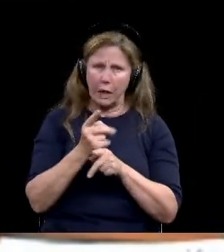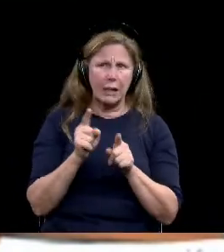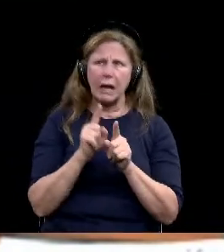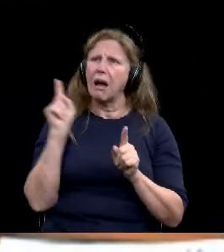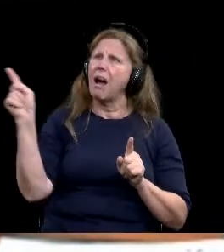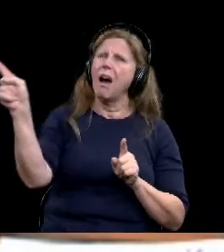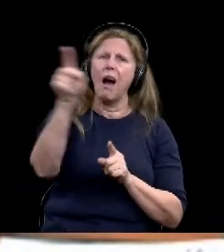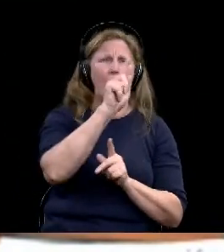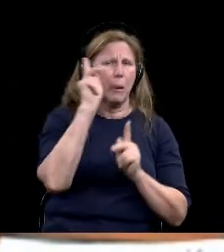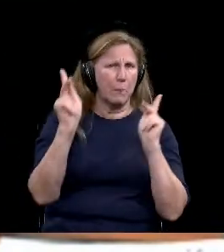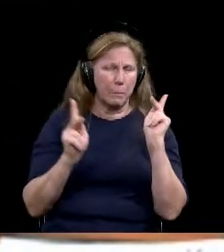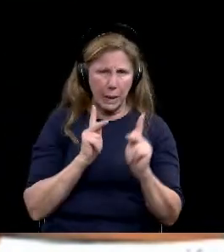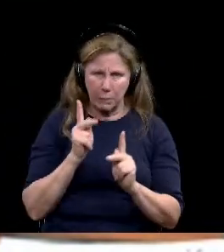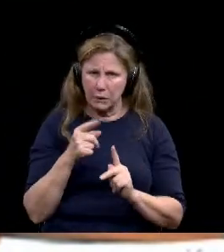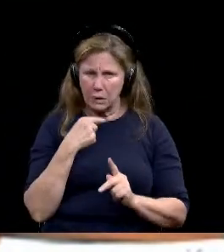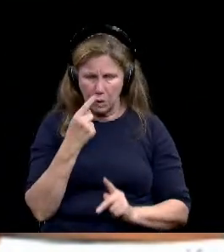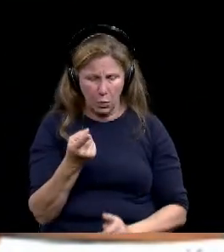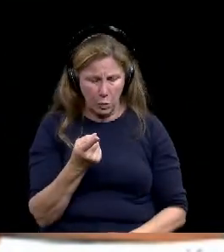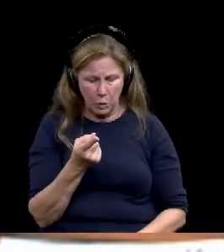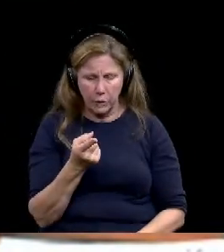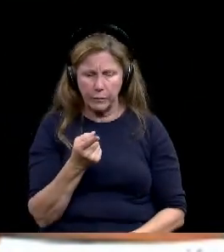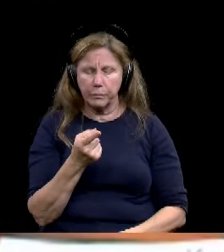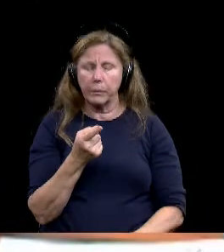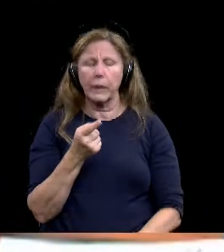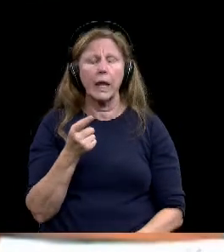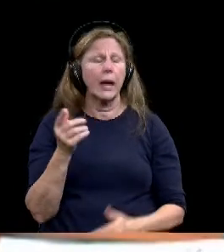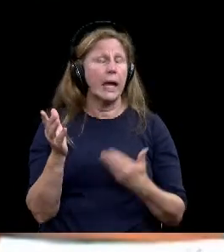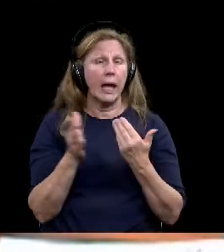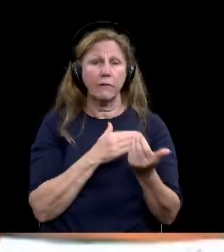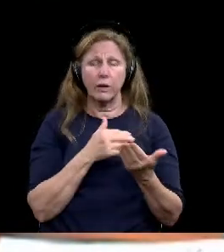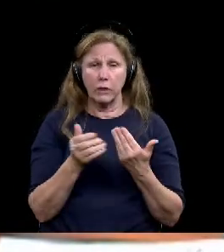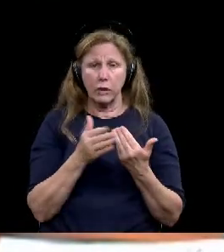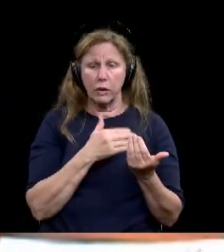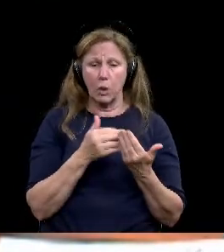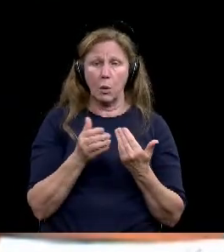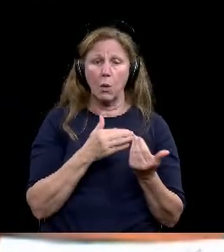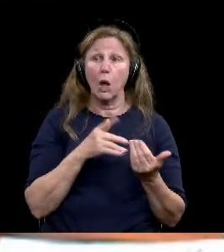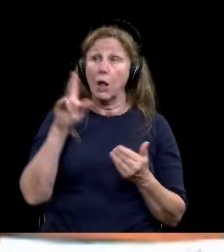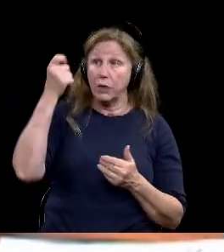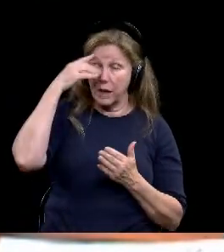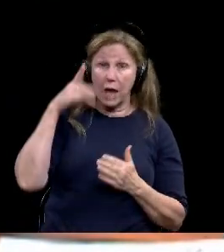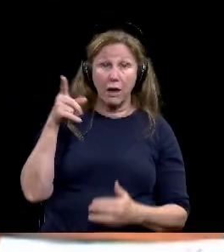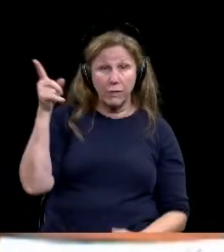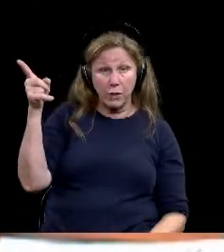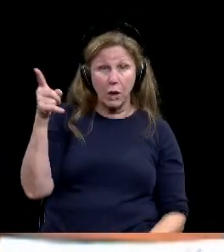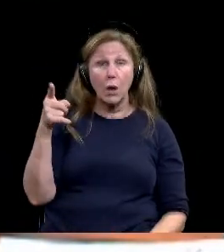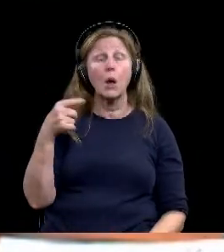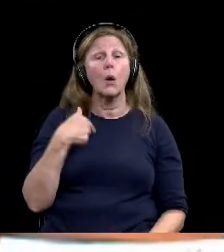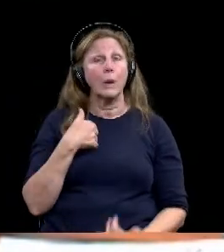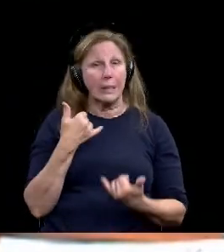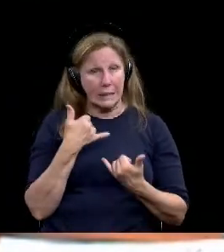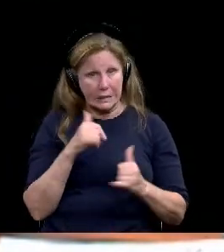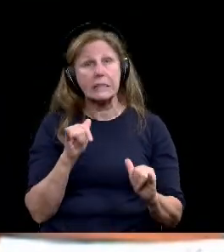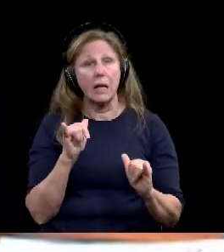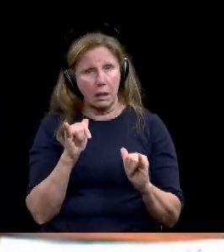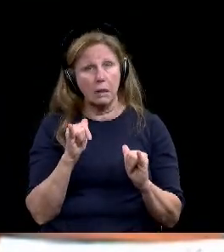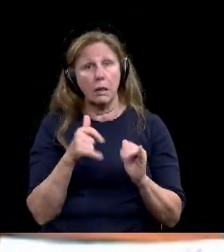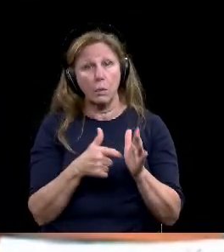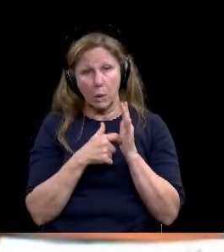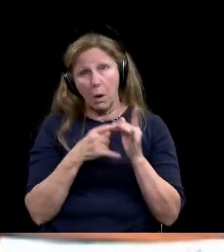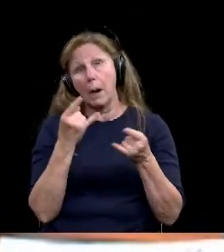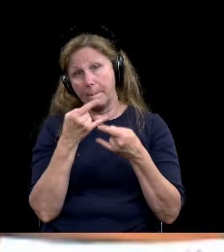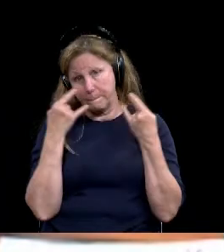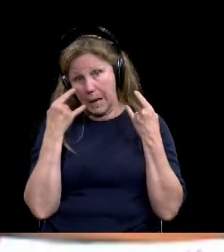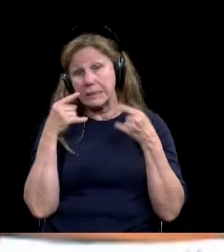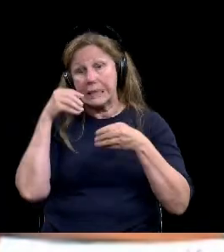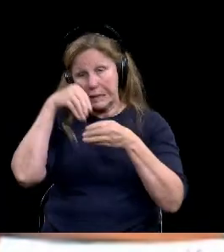standing behind masking within the facility indoors. So we are supportive of masking. Hand